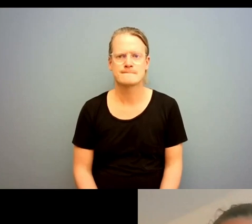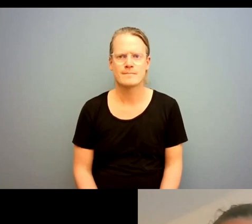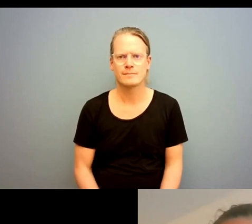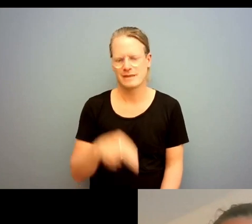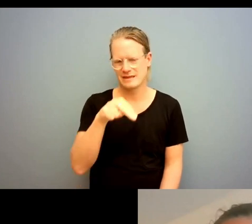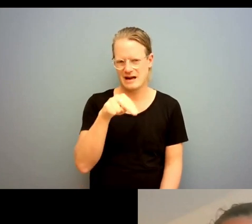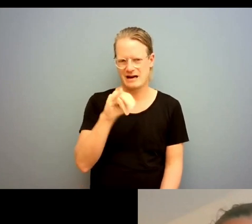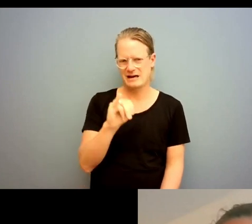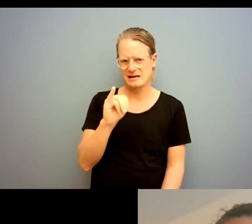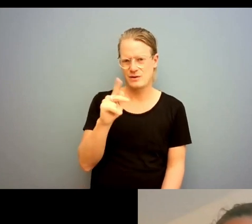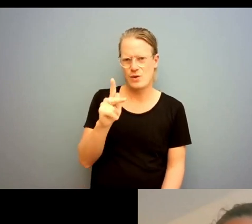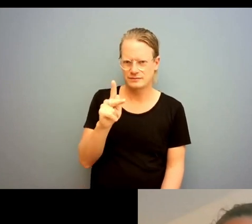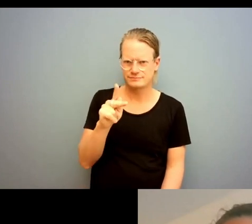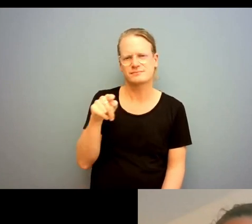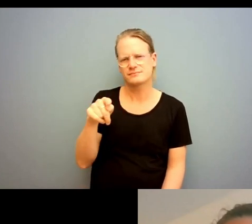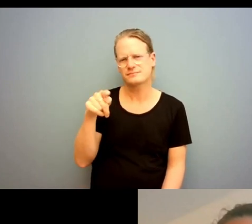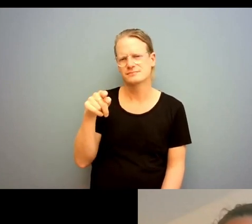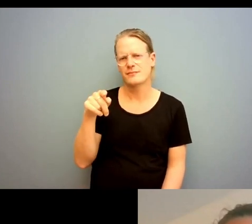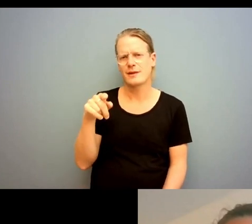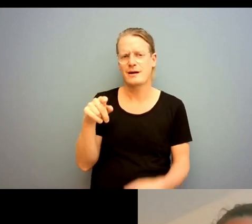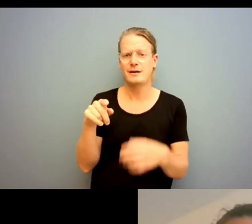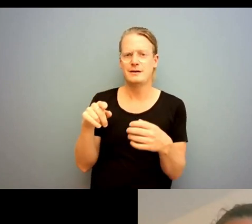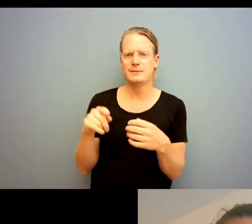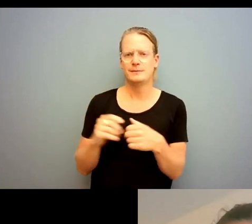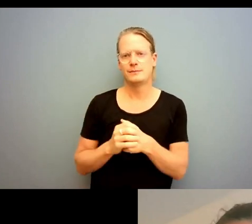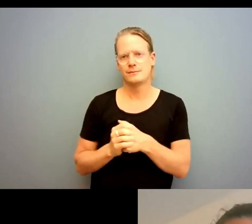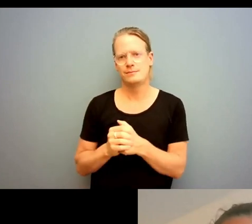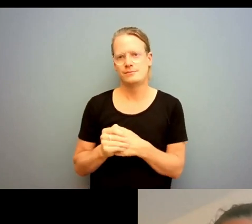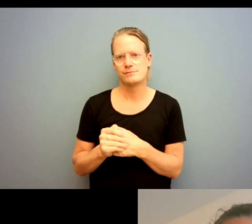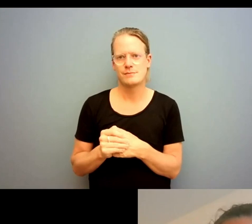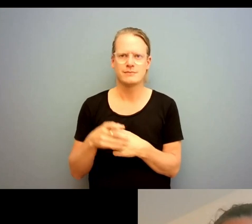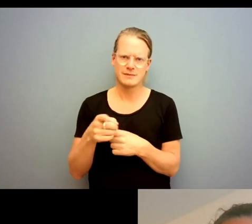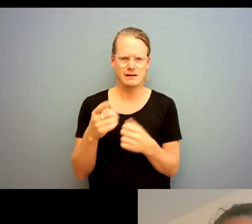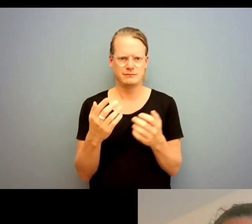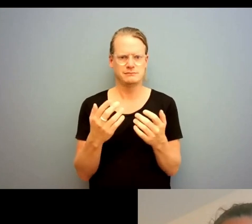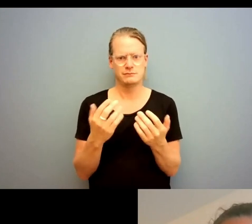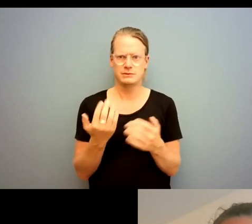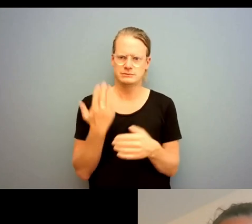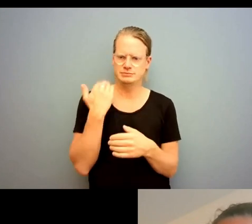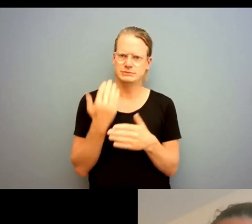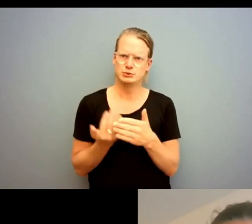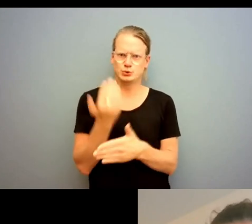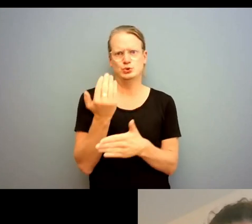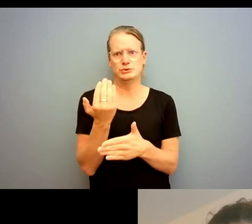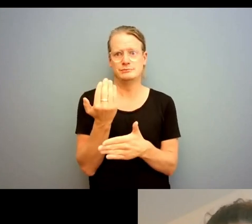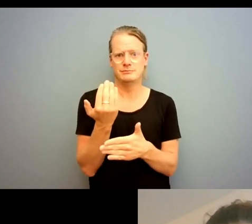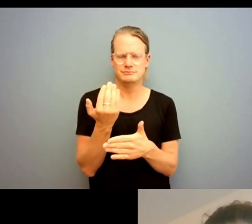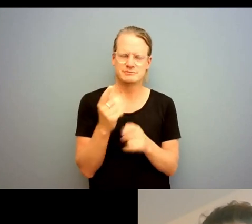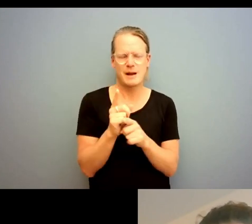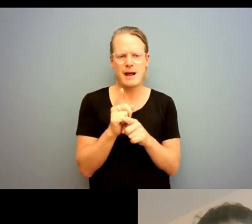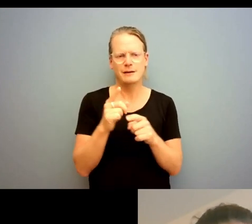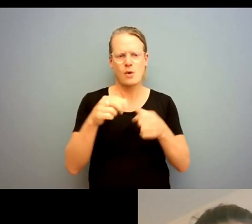that Nuuk is a quite new umbrella organization, has only